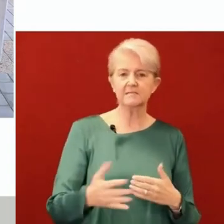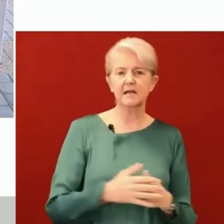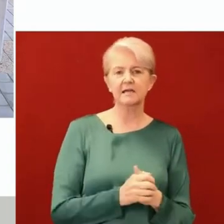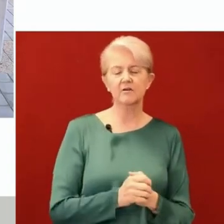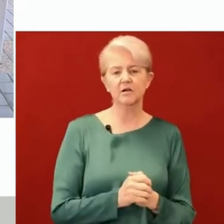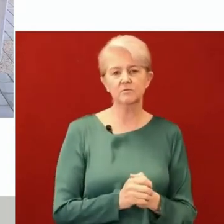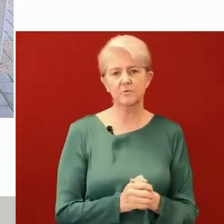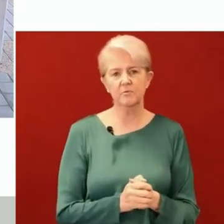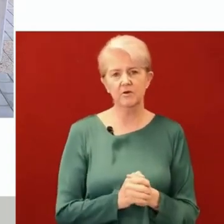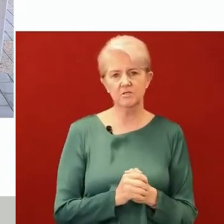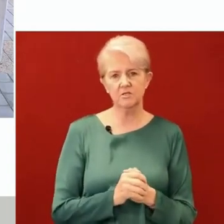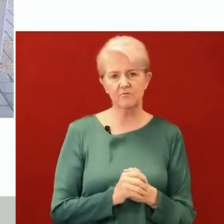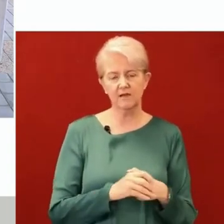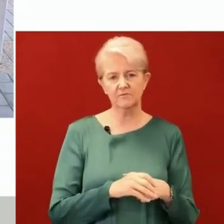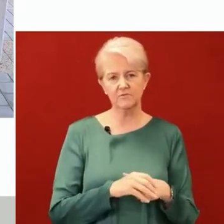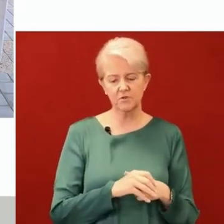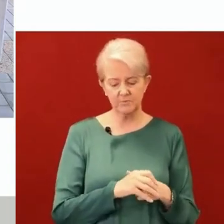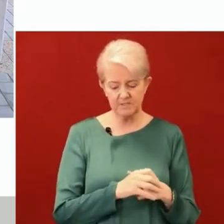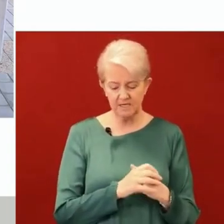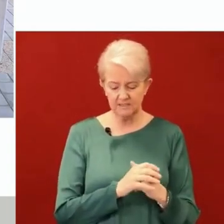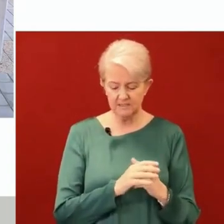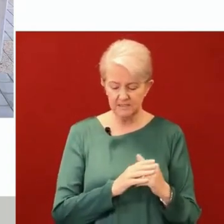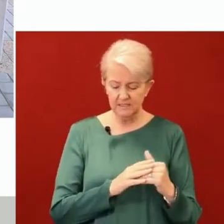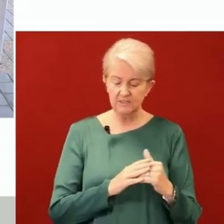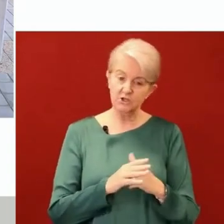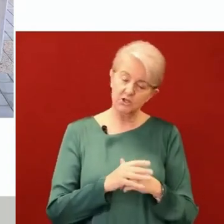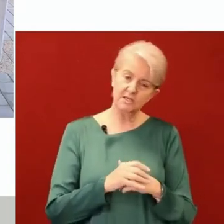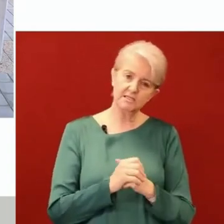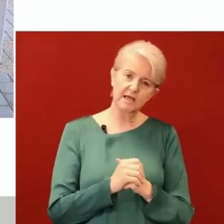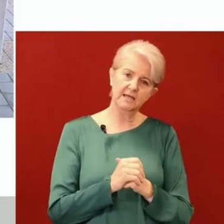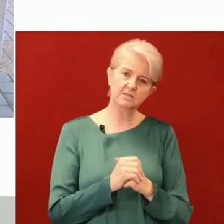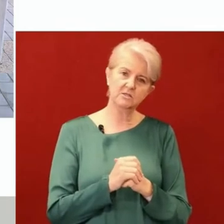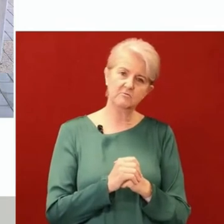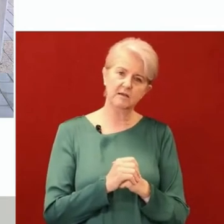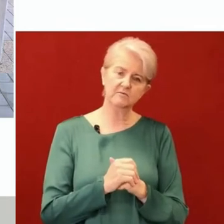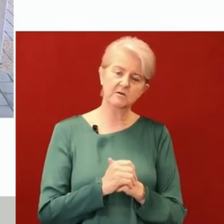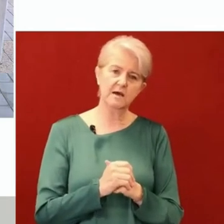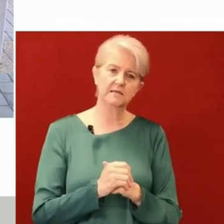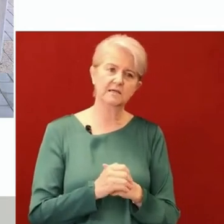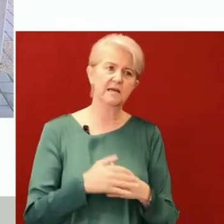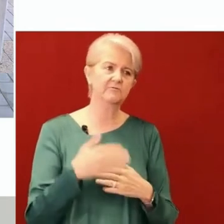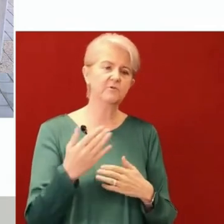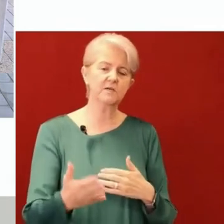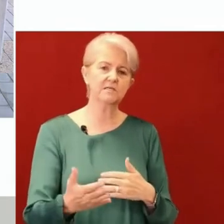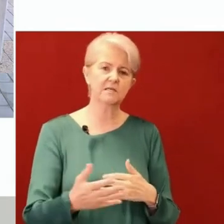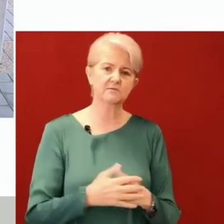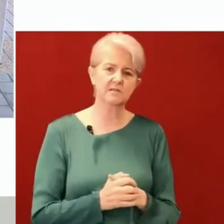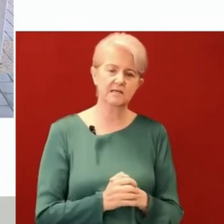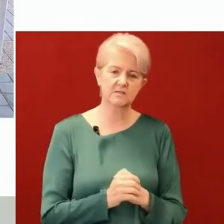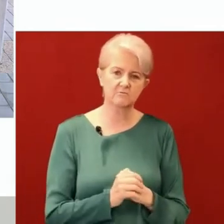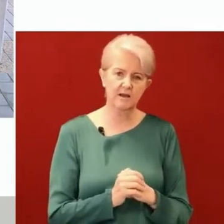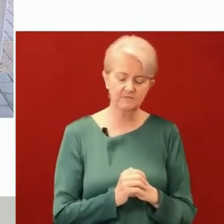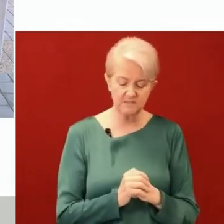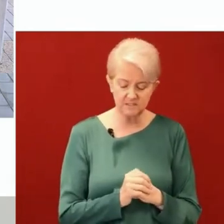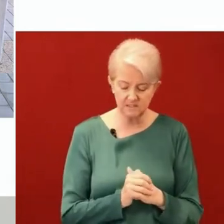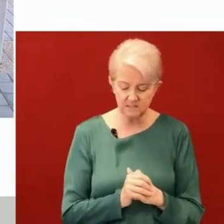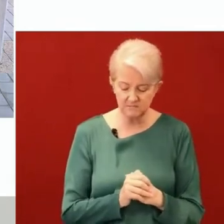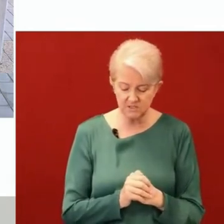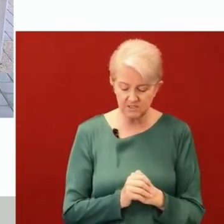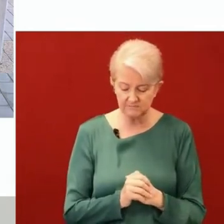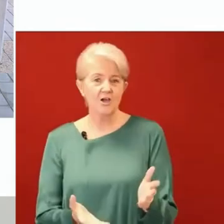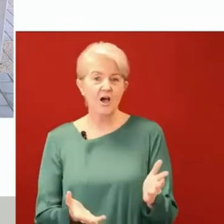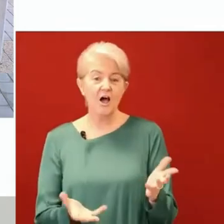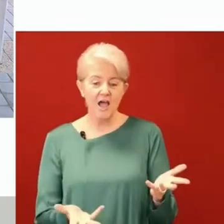18 months later, I was promoted to the rank of superintendent, 2 years later to the rank of commander, and 4 years after that to the rank of